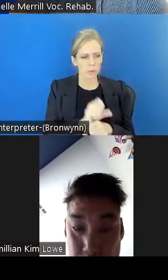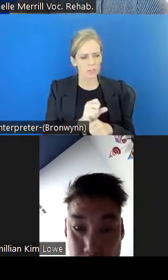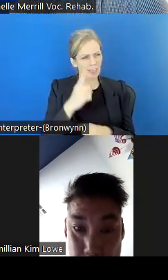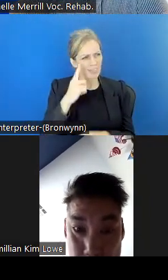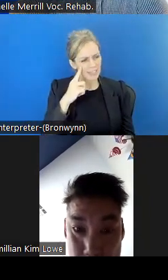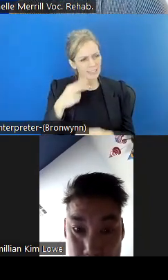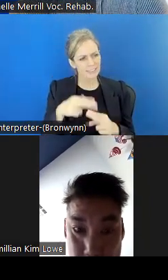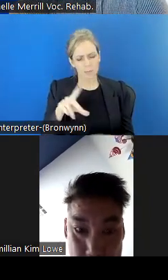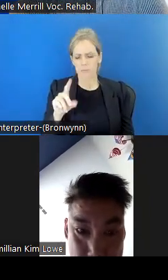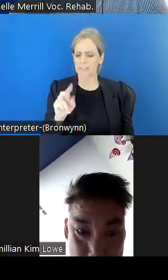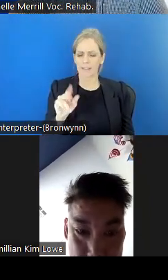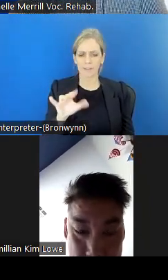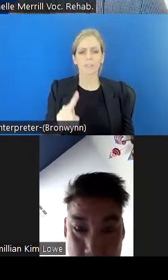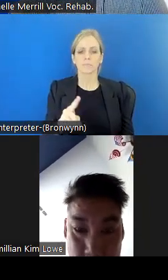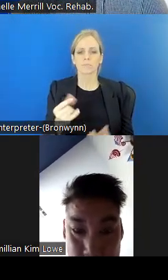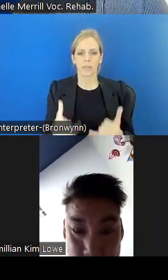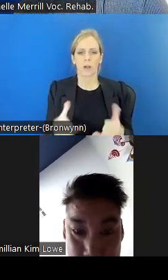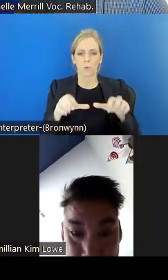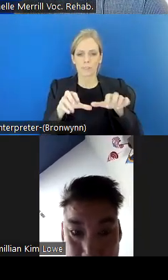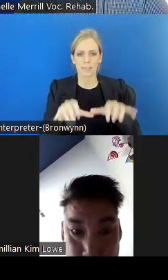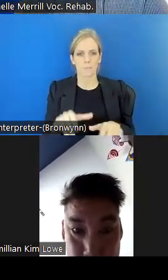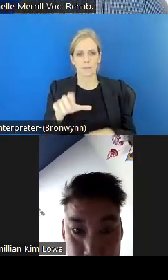David. Let's type in David.